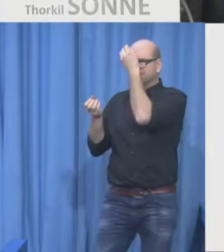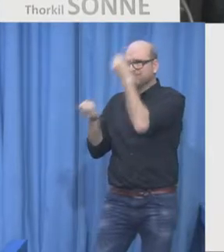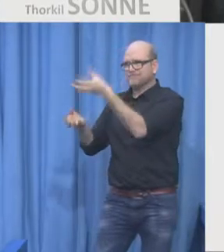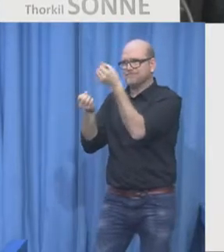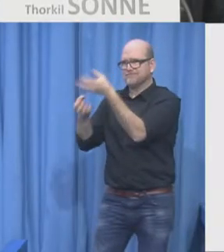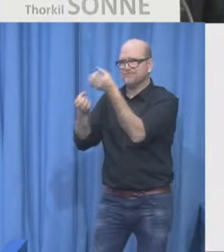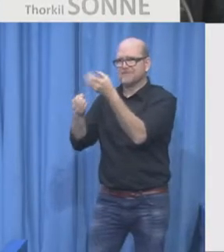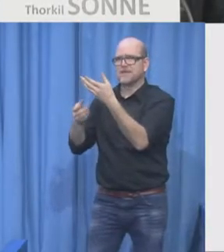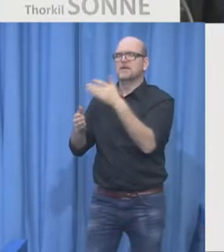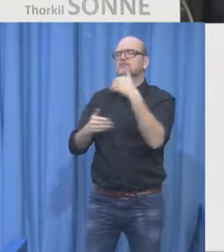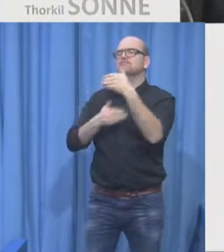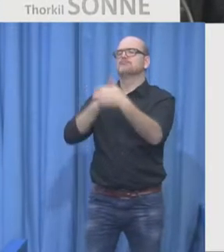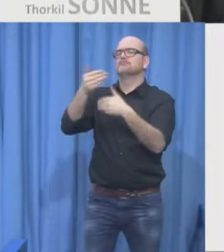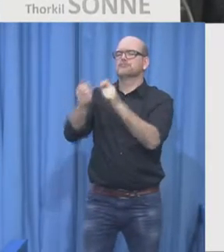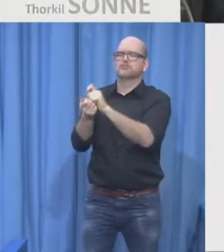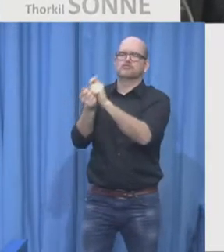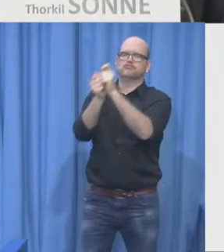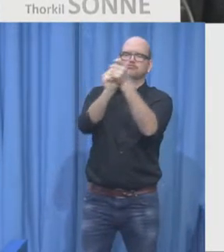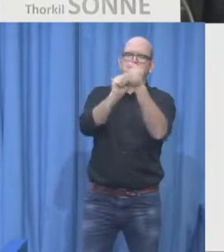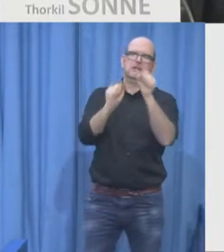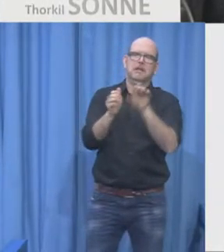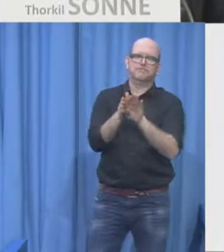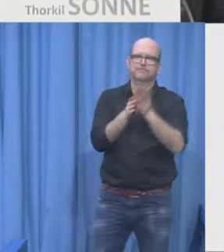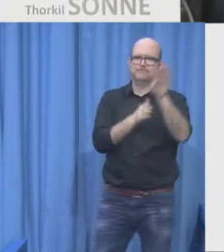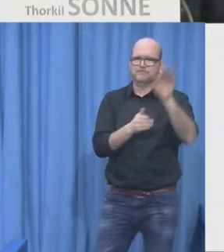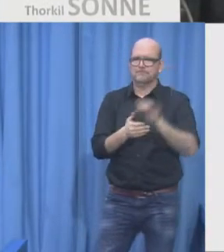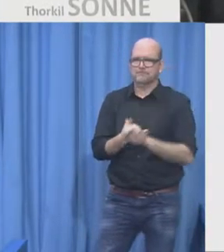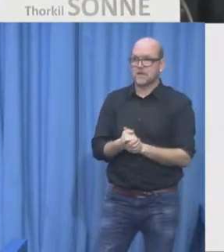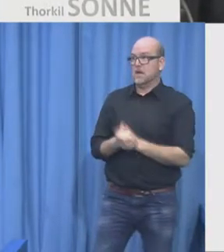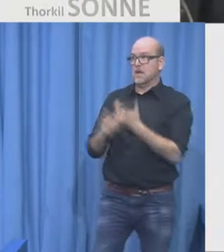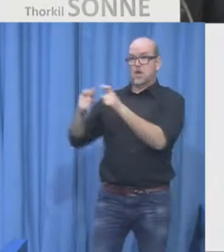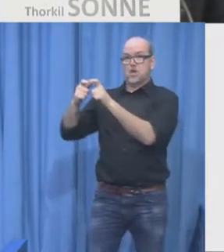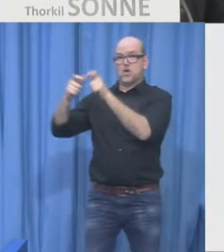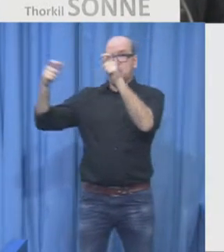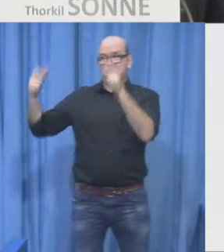organizations. In very many companies, there are employee resource groups.